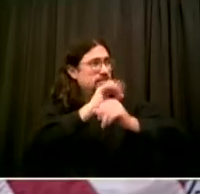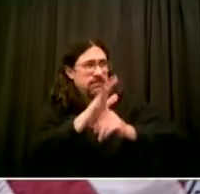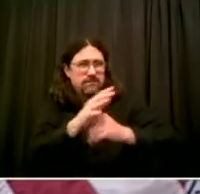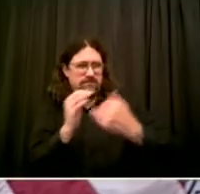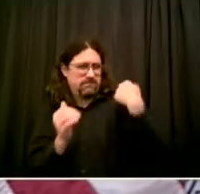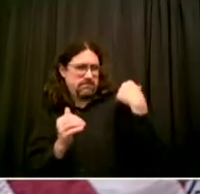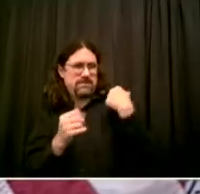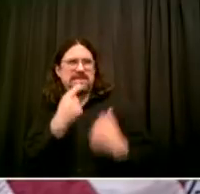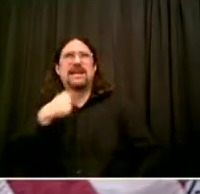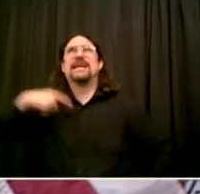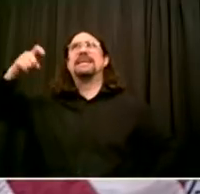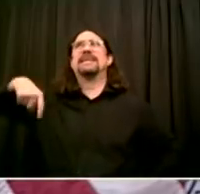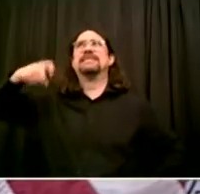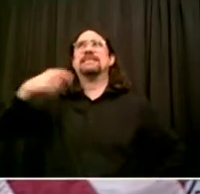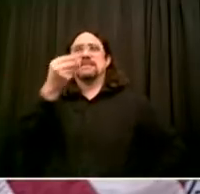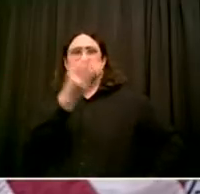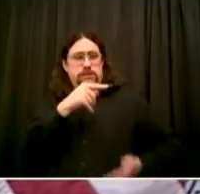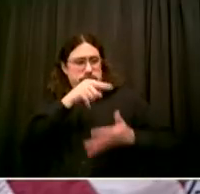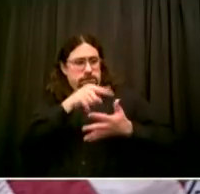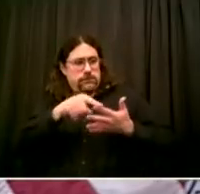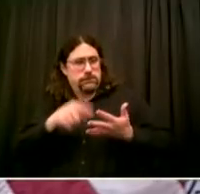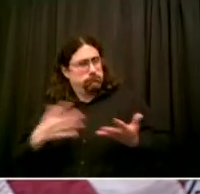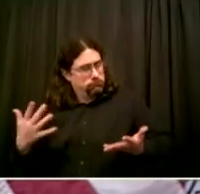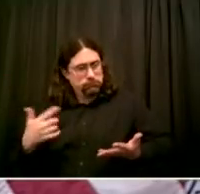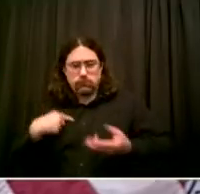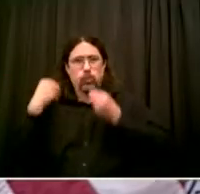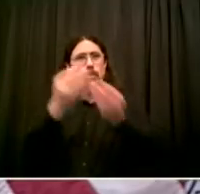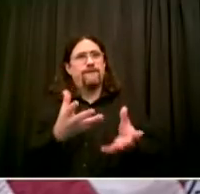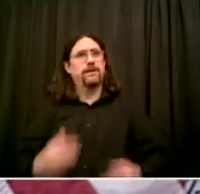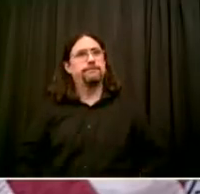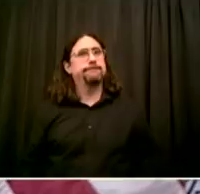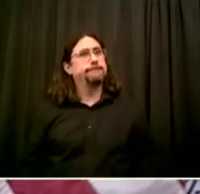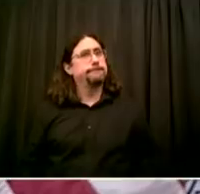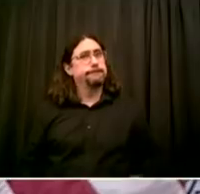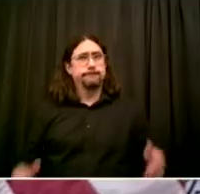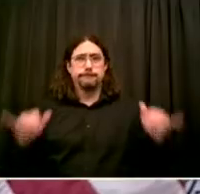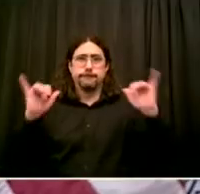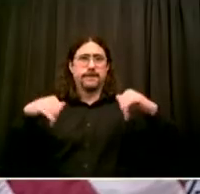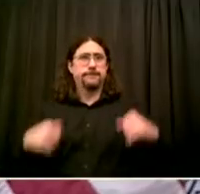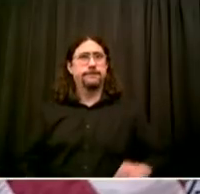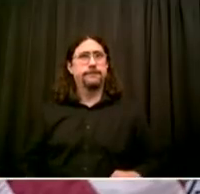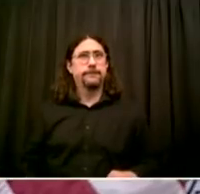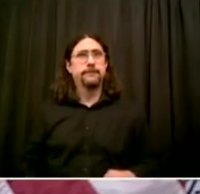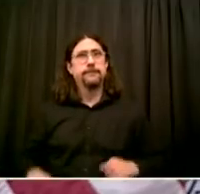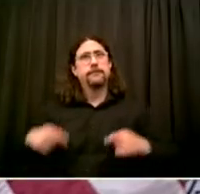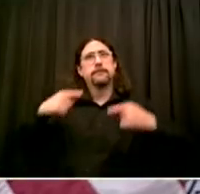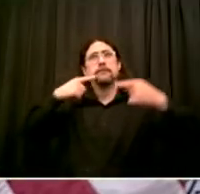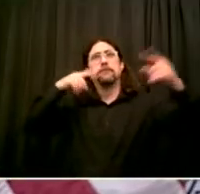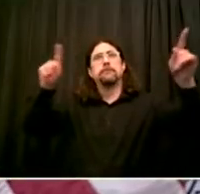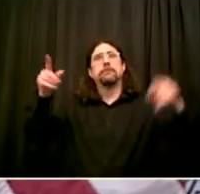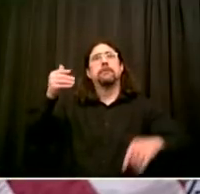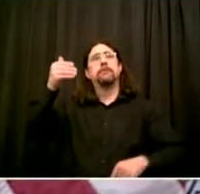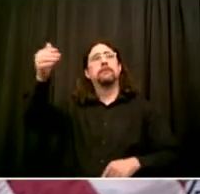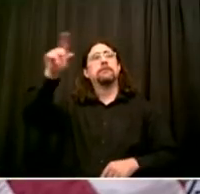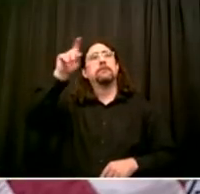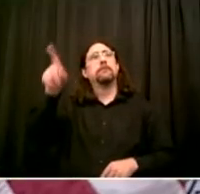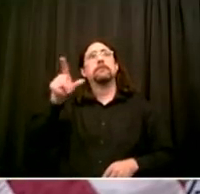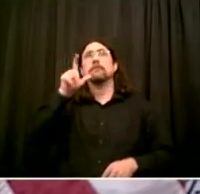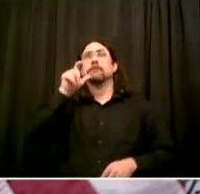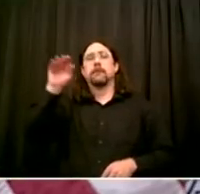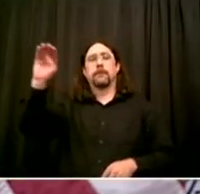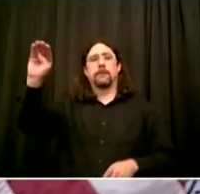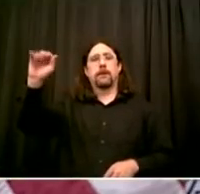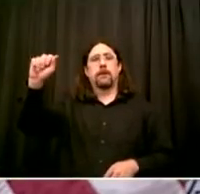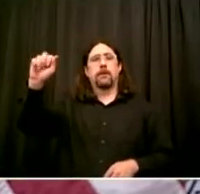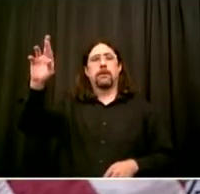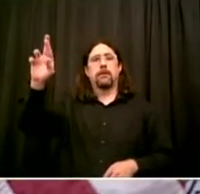How you doing? Doing good. So I had a couple of questions. One was, do we have a count as to how